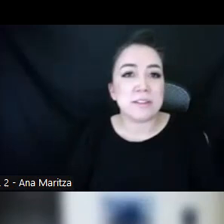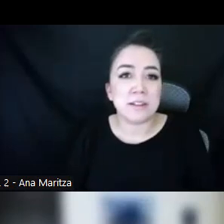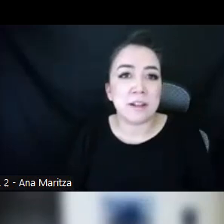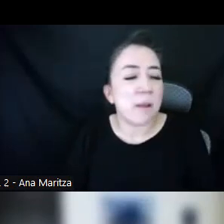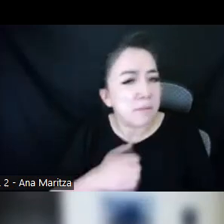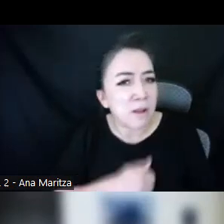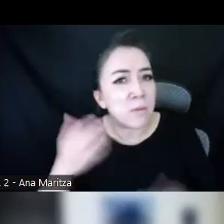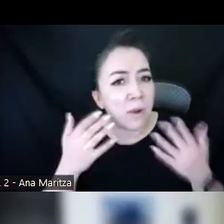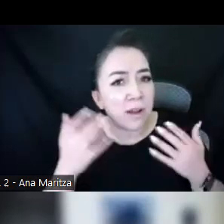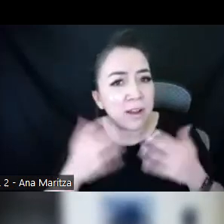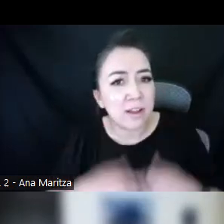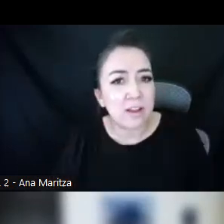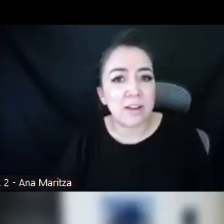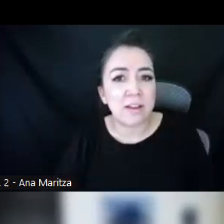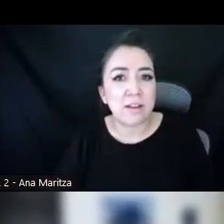sorry, what?